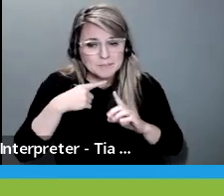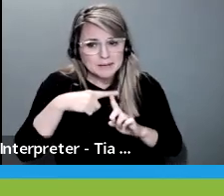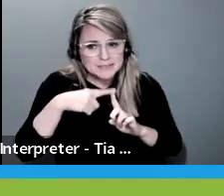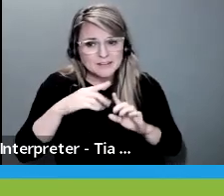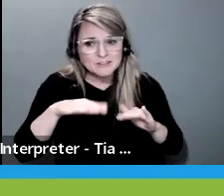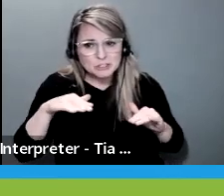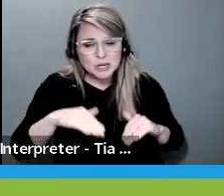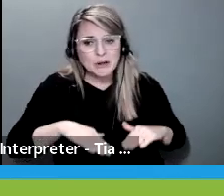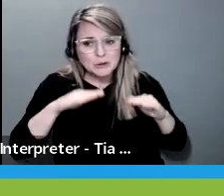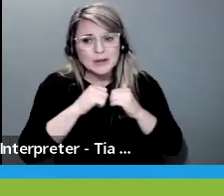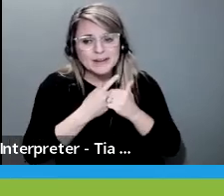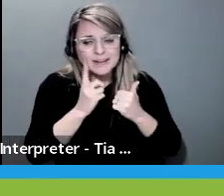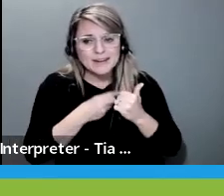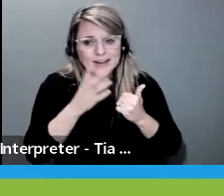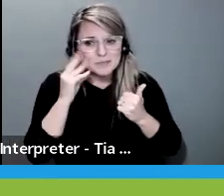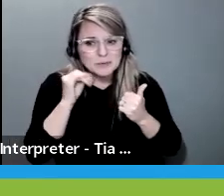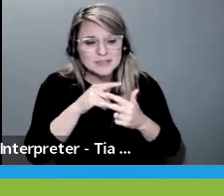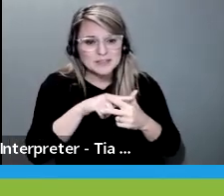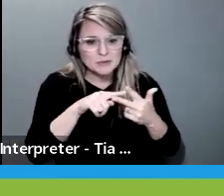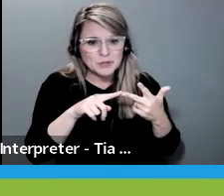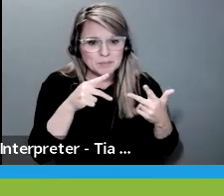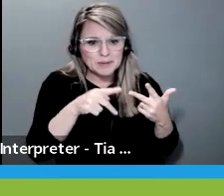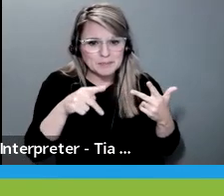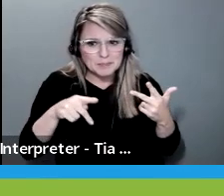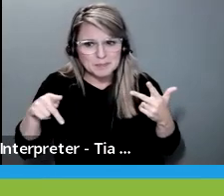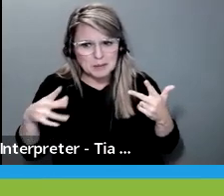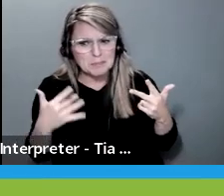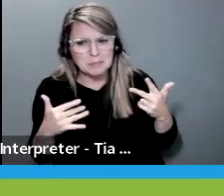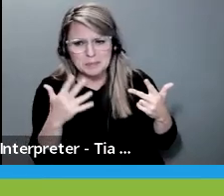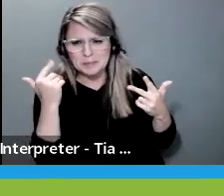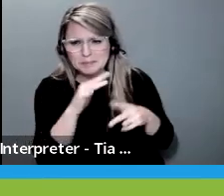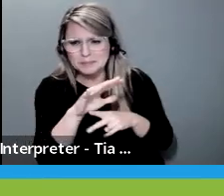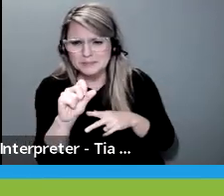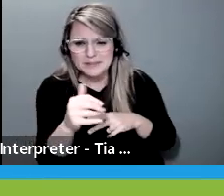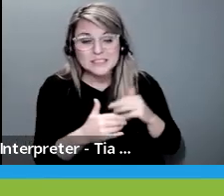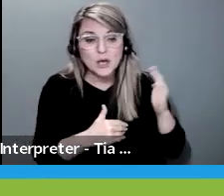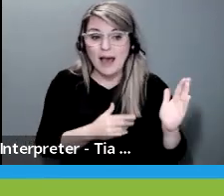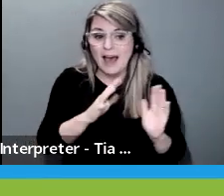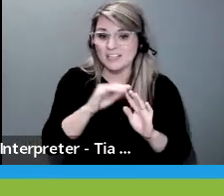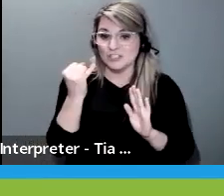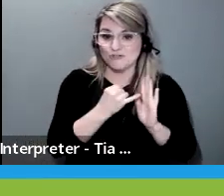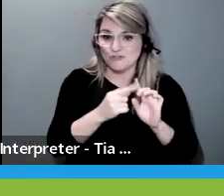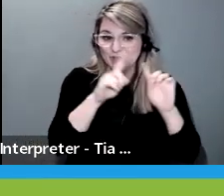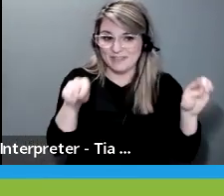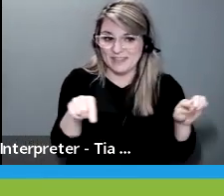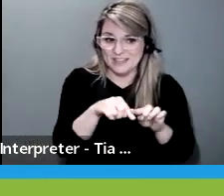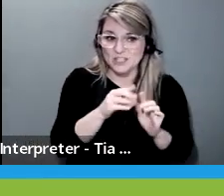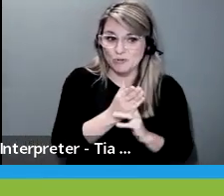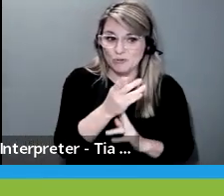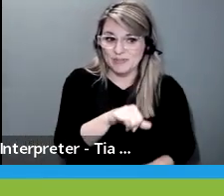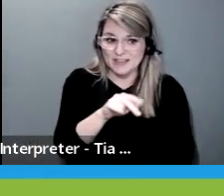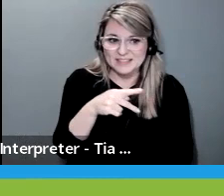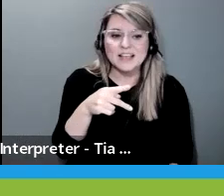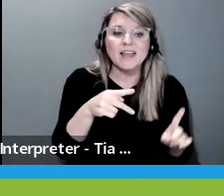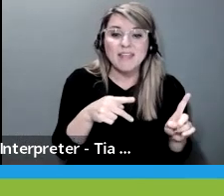fast. So I drew this graphic, and my hope is that through You Thrive, that we can get it designed better. But this